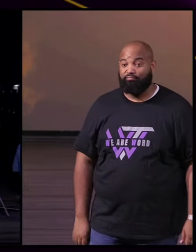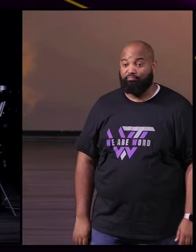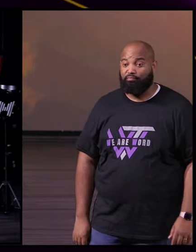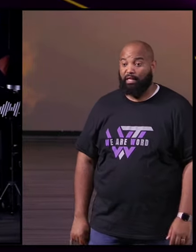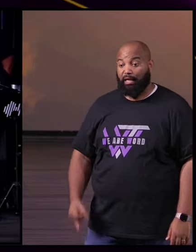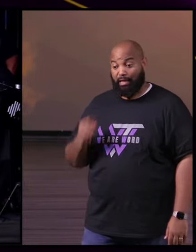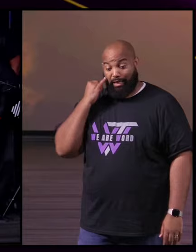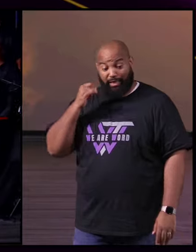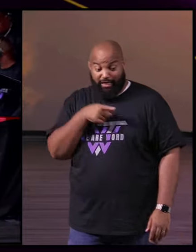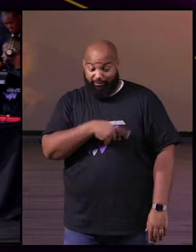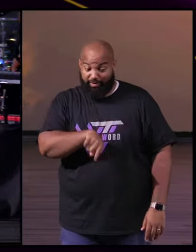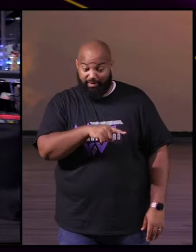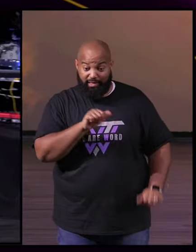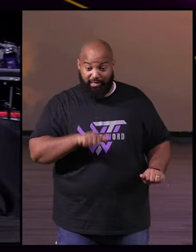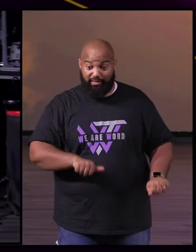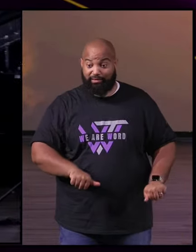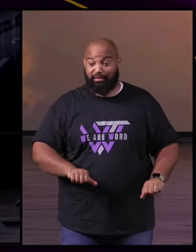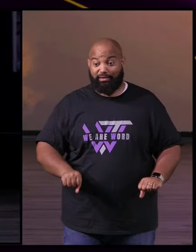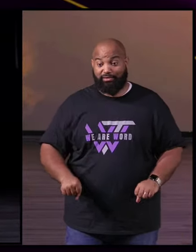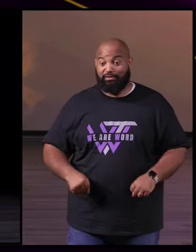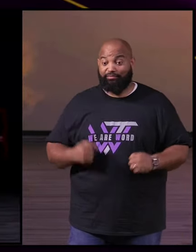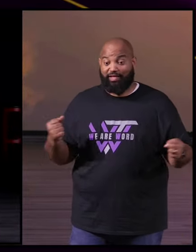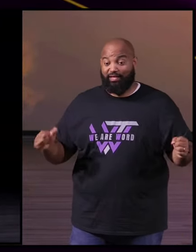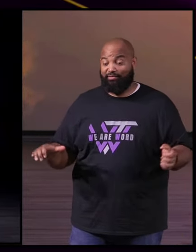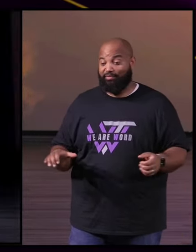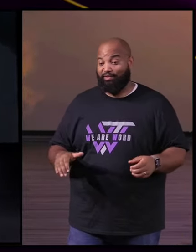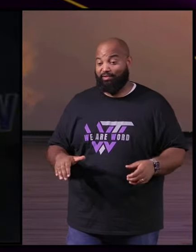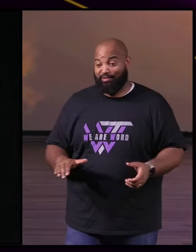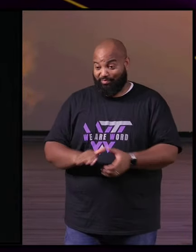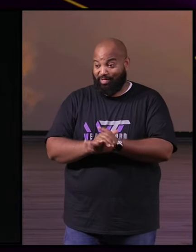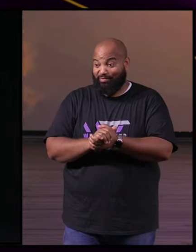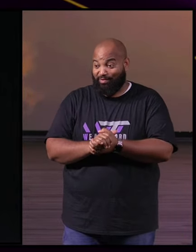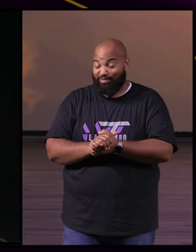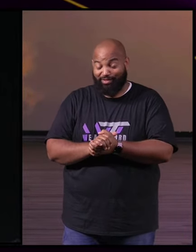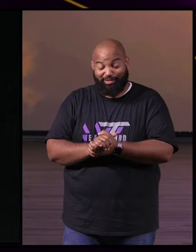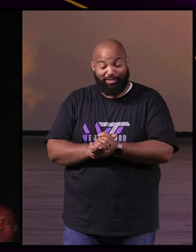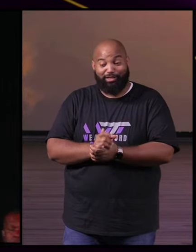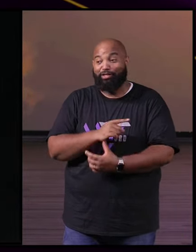And if they could walk away holding hands,